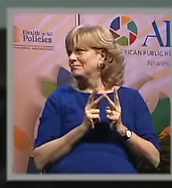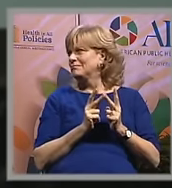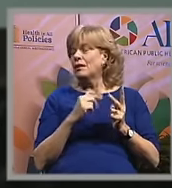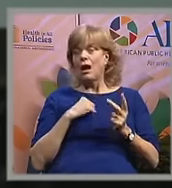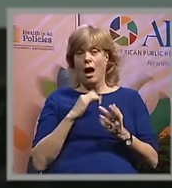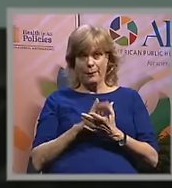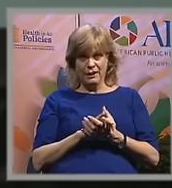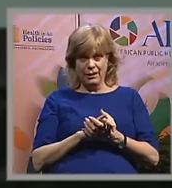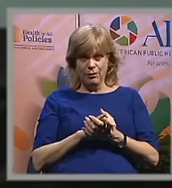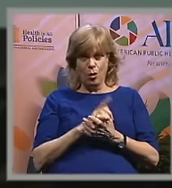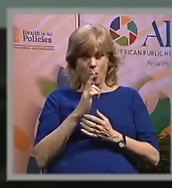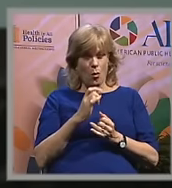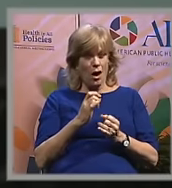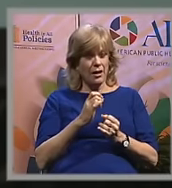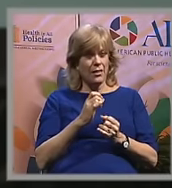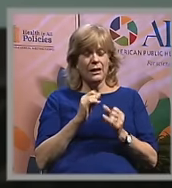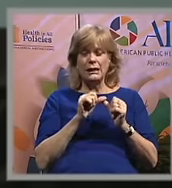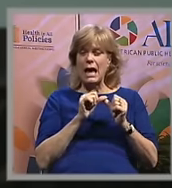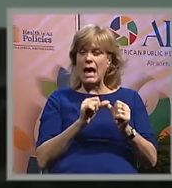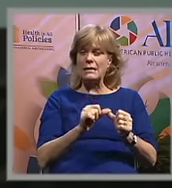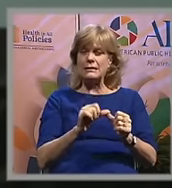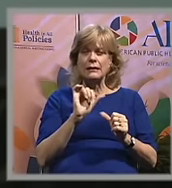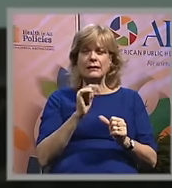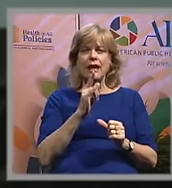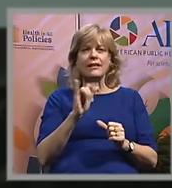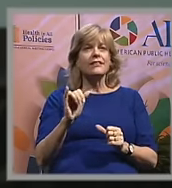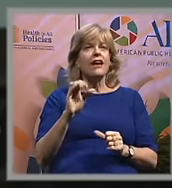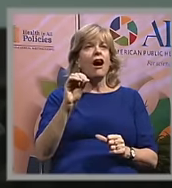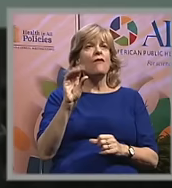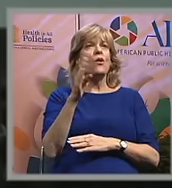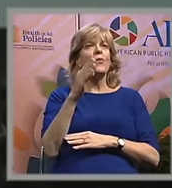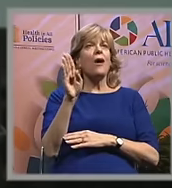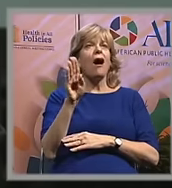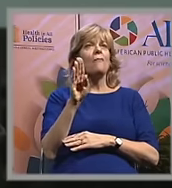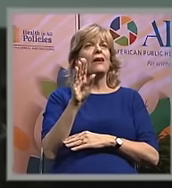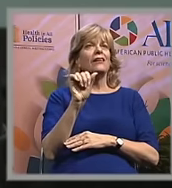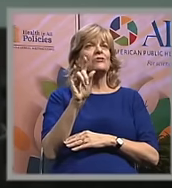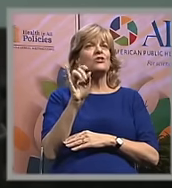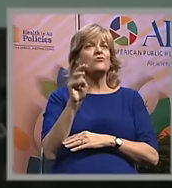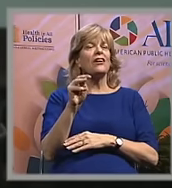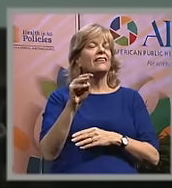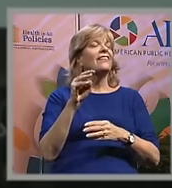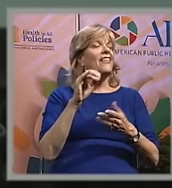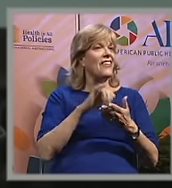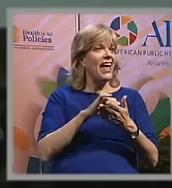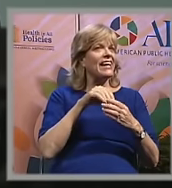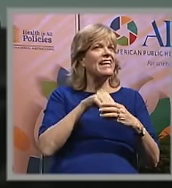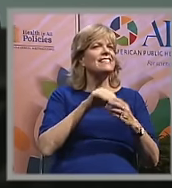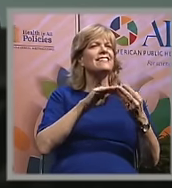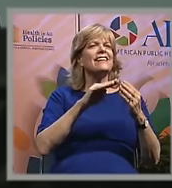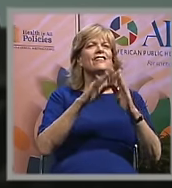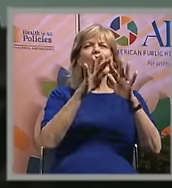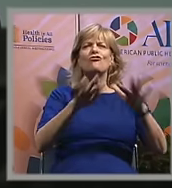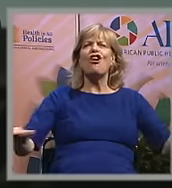I believe that one of the lasting legacies of the Obama administration will be that in cities across the United States,